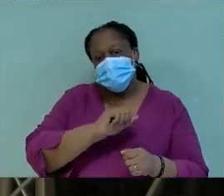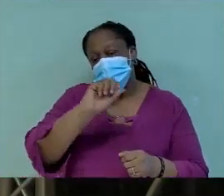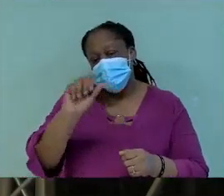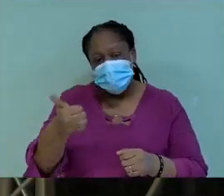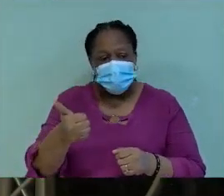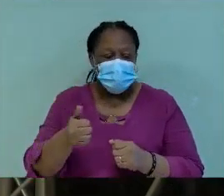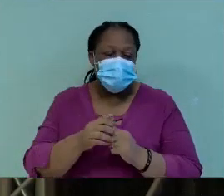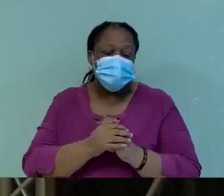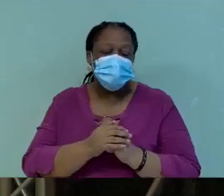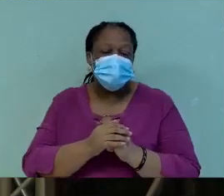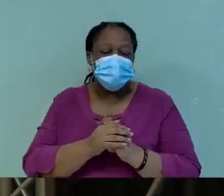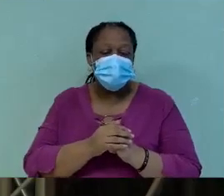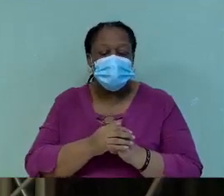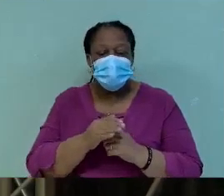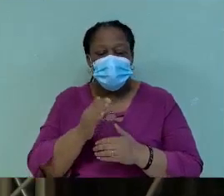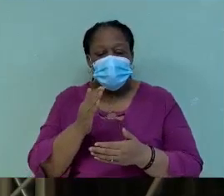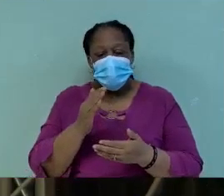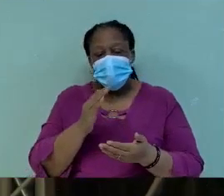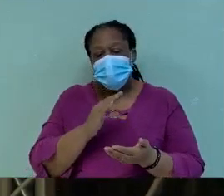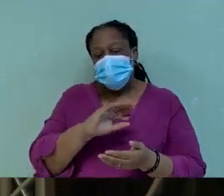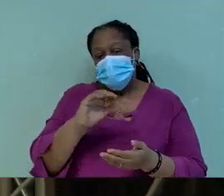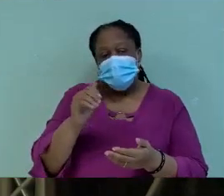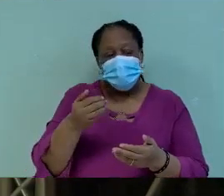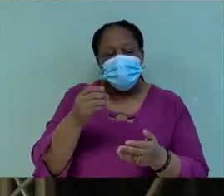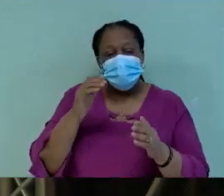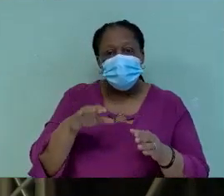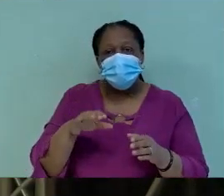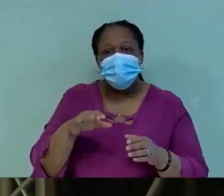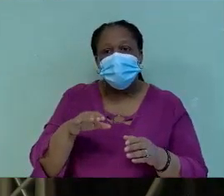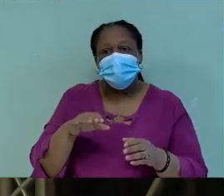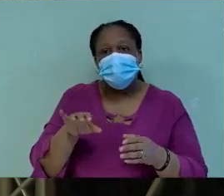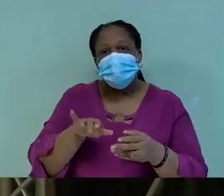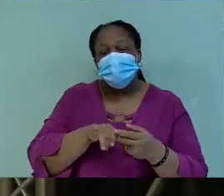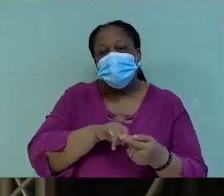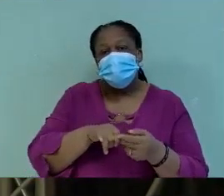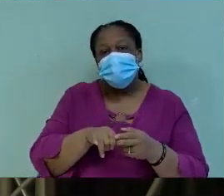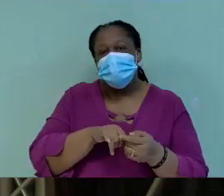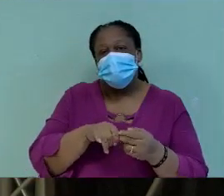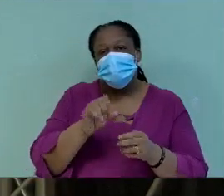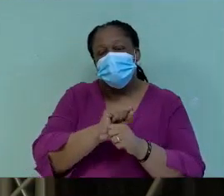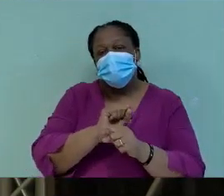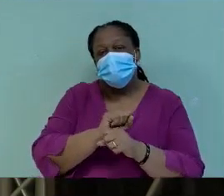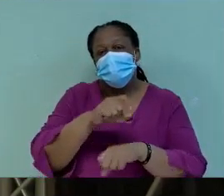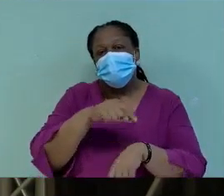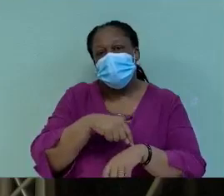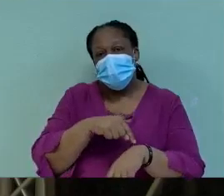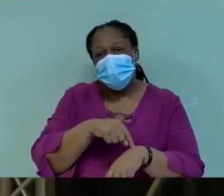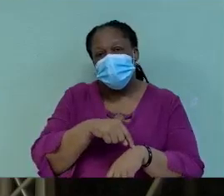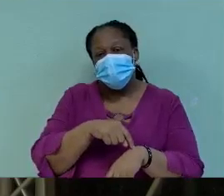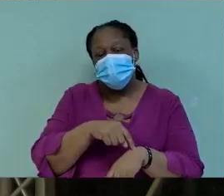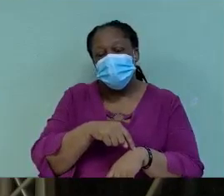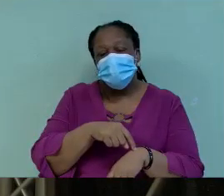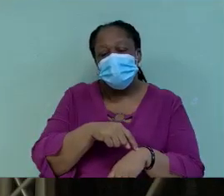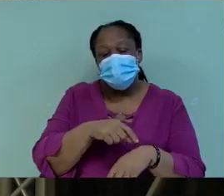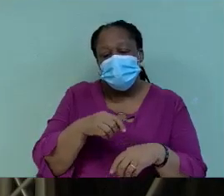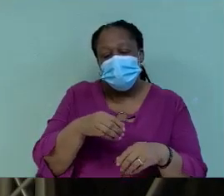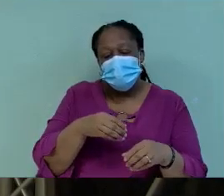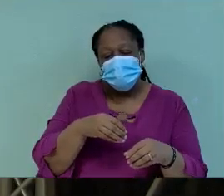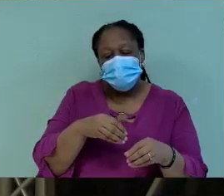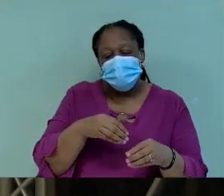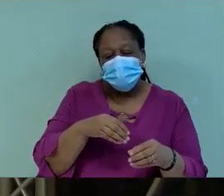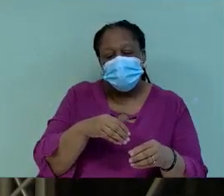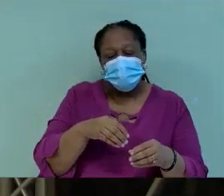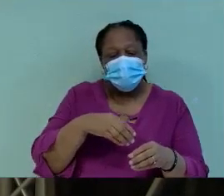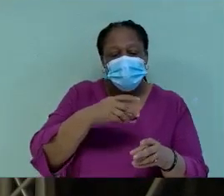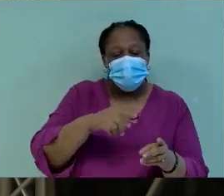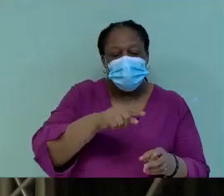The following have been put in place. Flexible work hours, examples, staggered shifts or